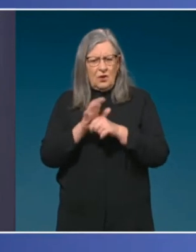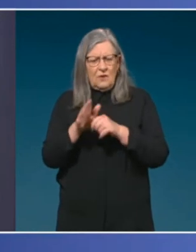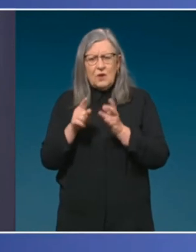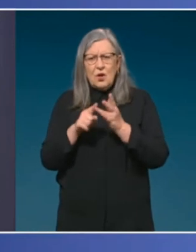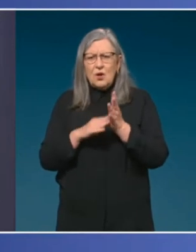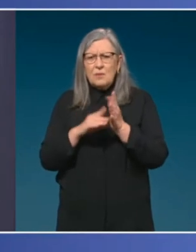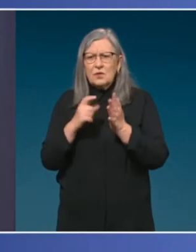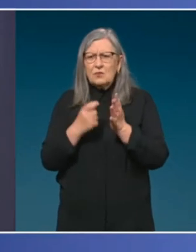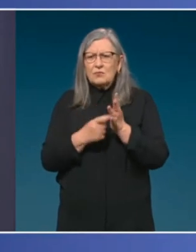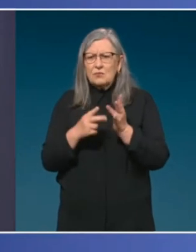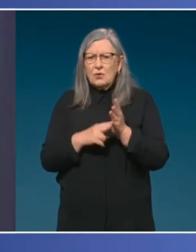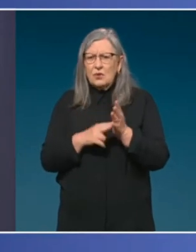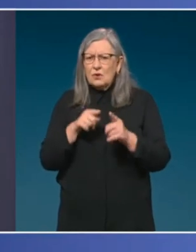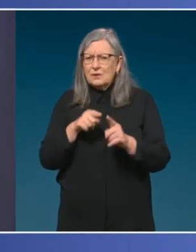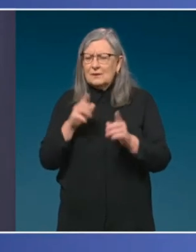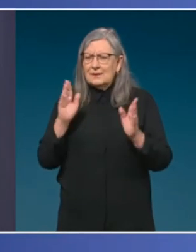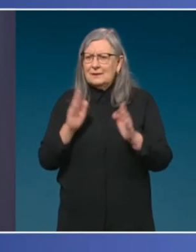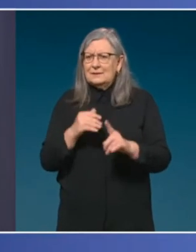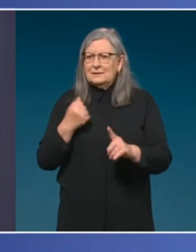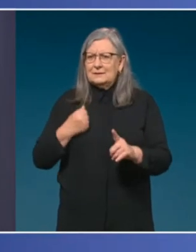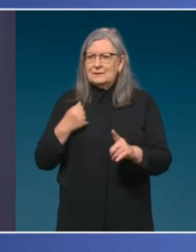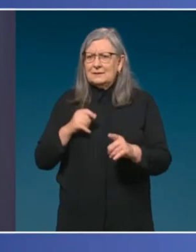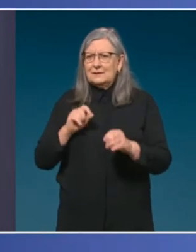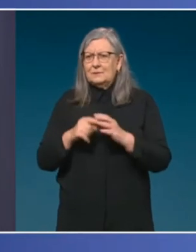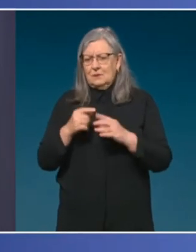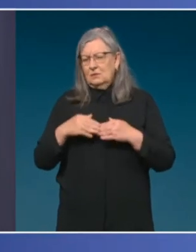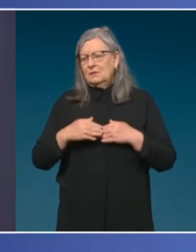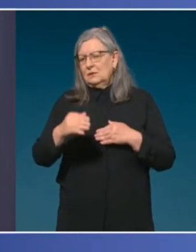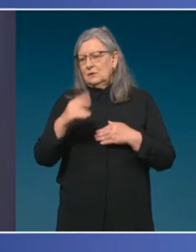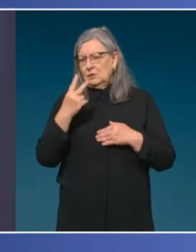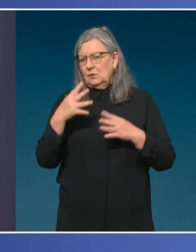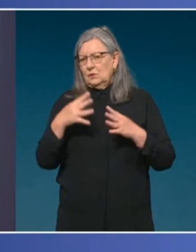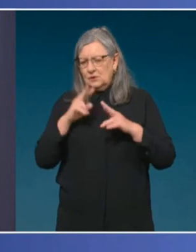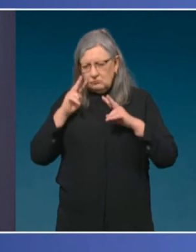determined over the next 2 weeks, we'll be cautious, but we